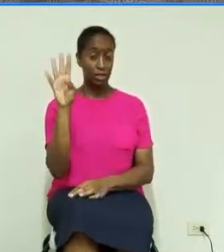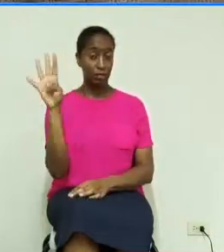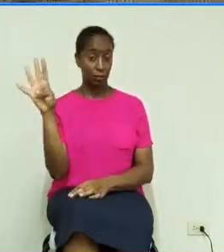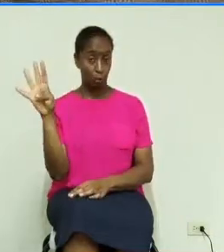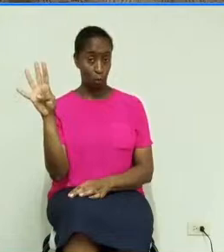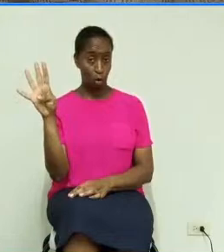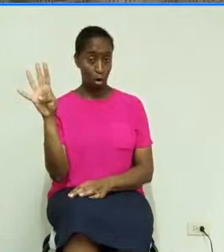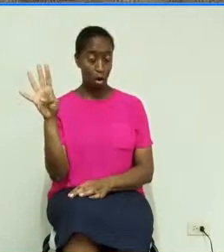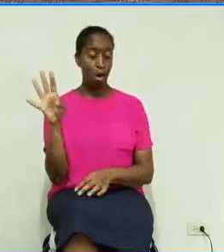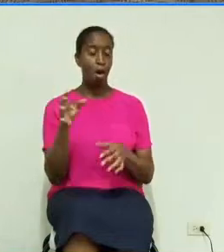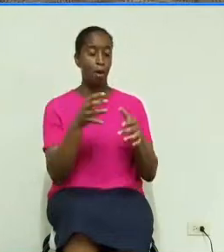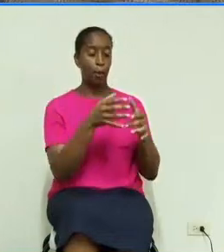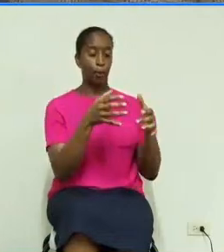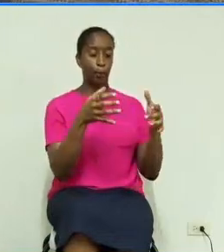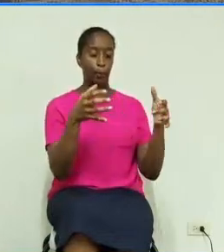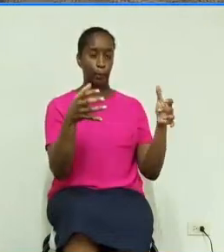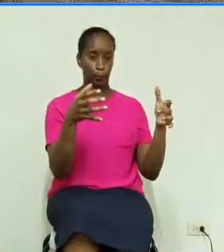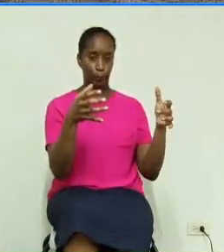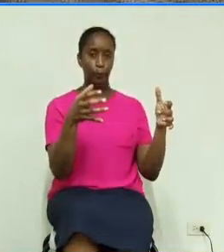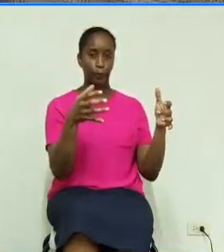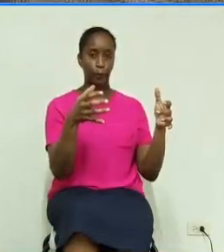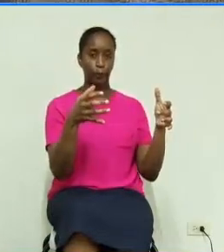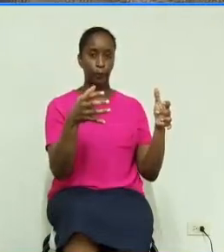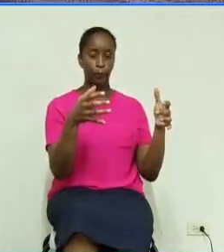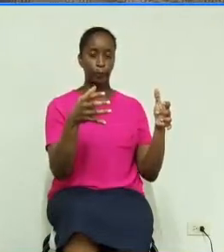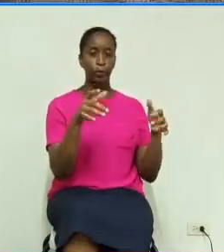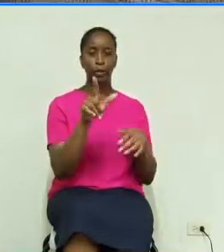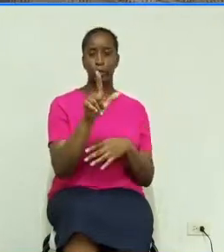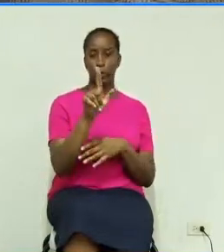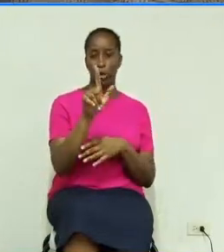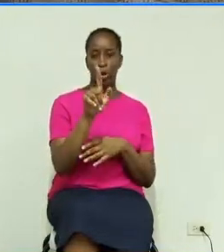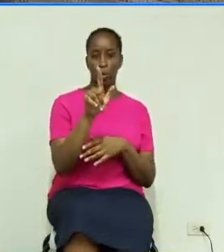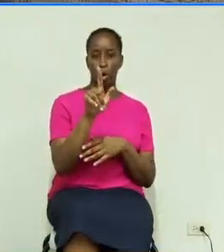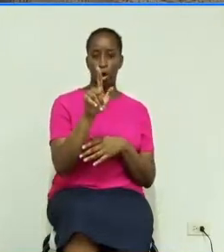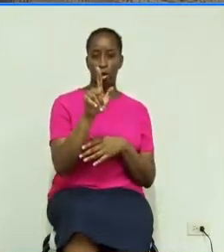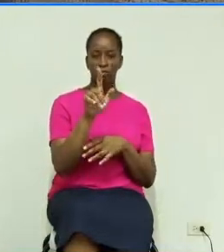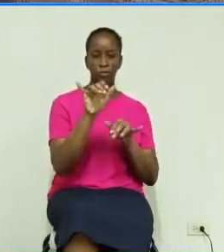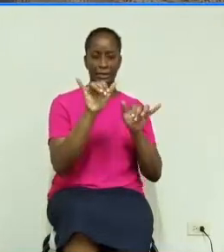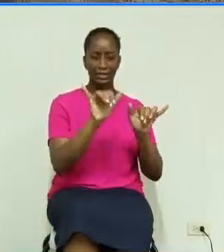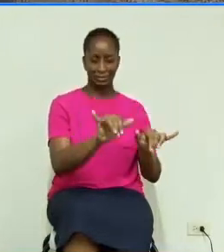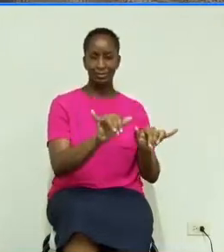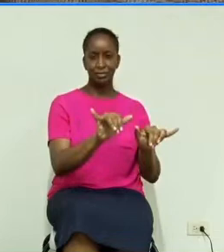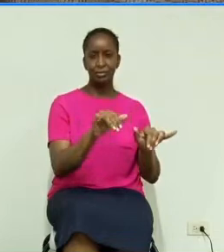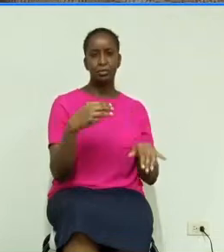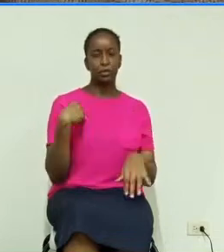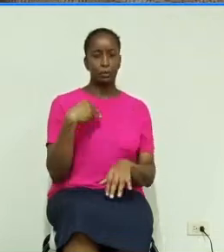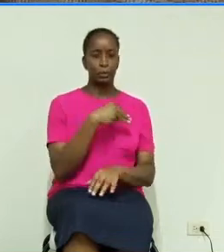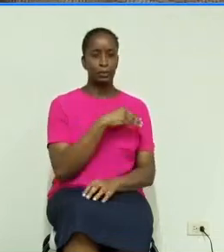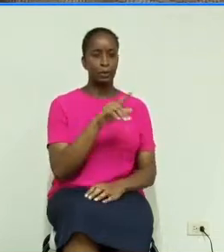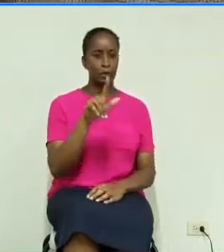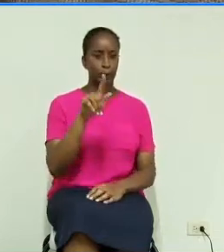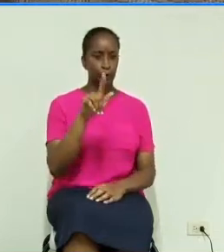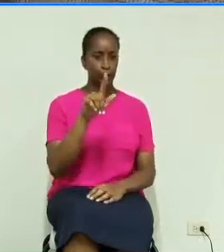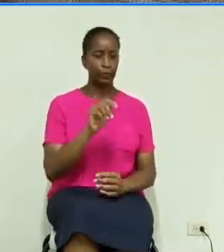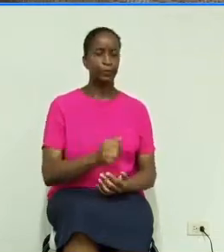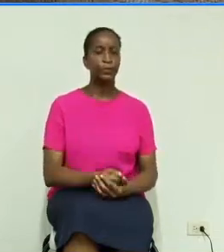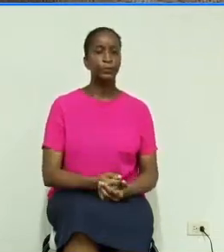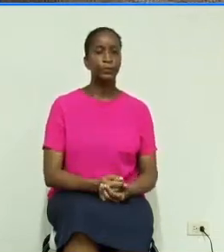that's the number that still obtains today. I think in determining what the role